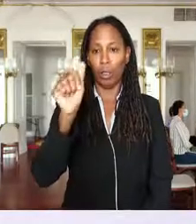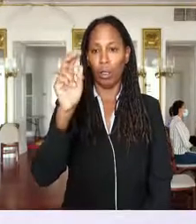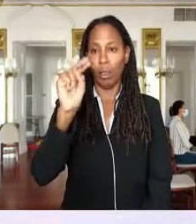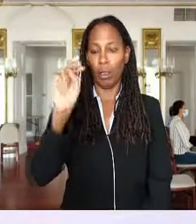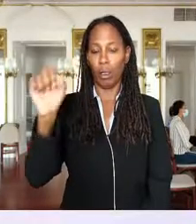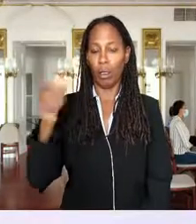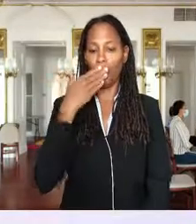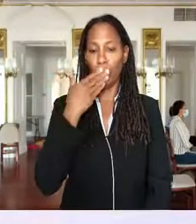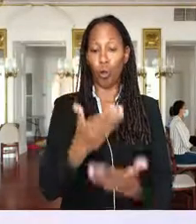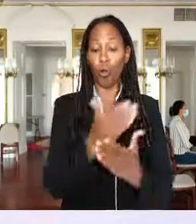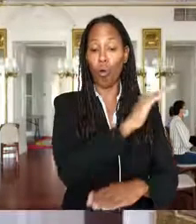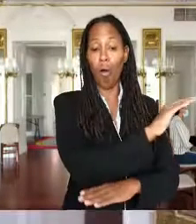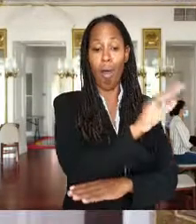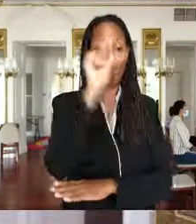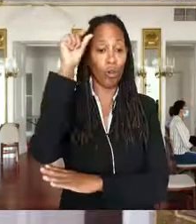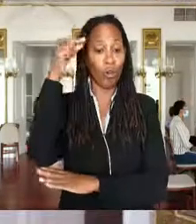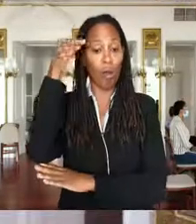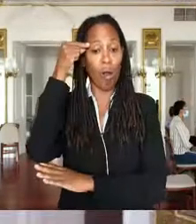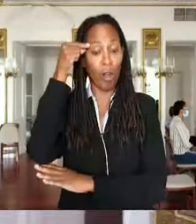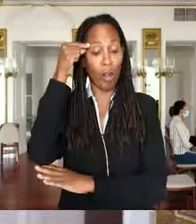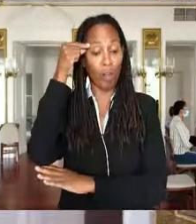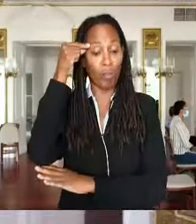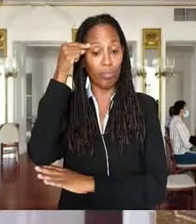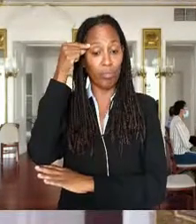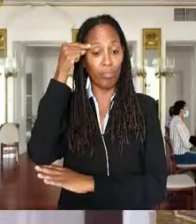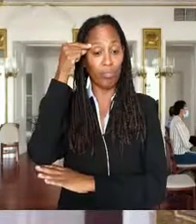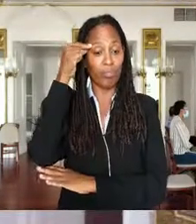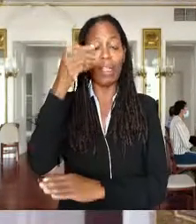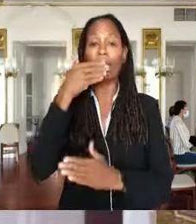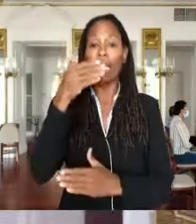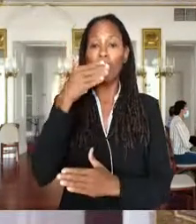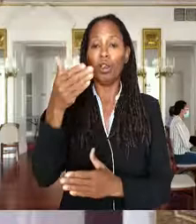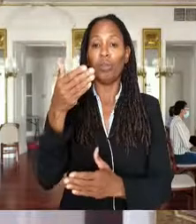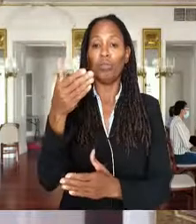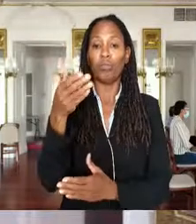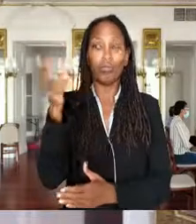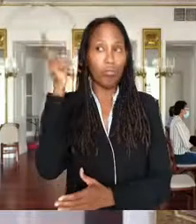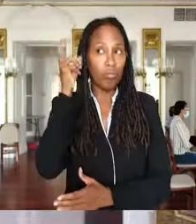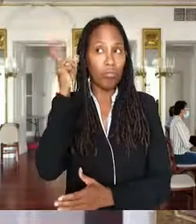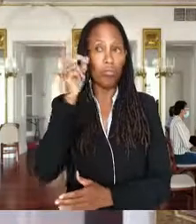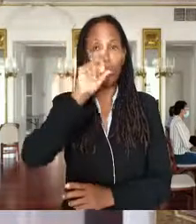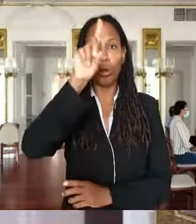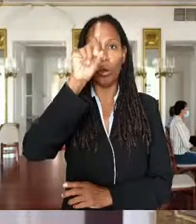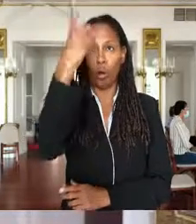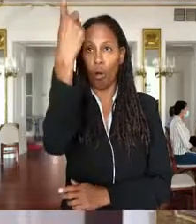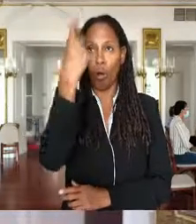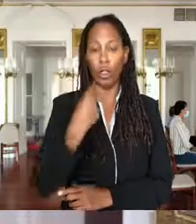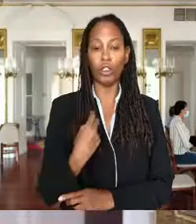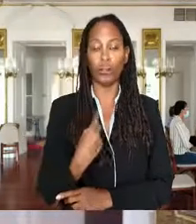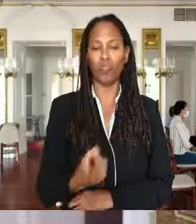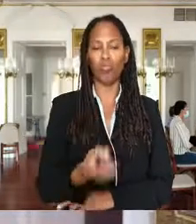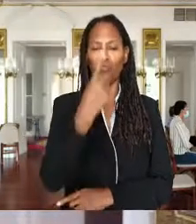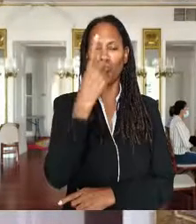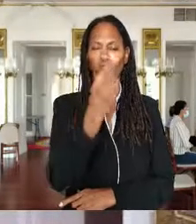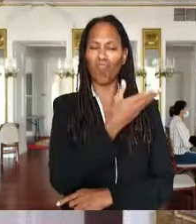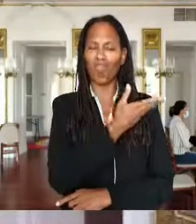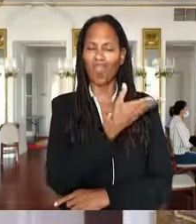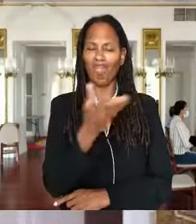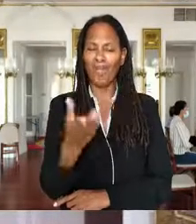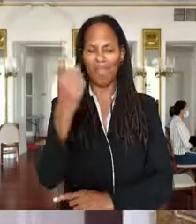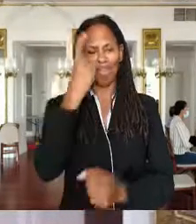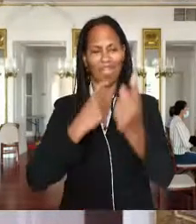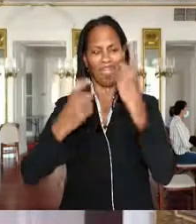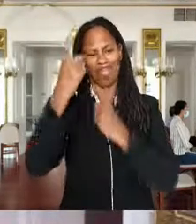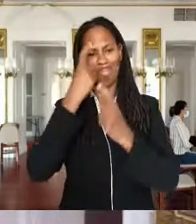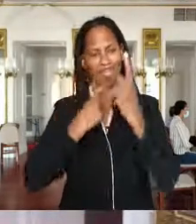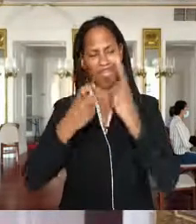Good afternoon, Governor and Commissioner. Good afternoon. Thank you for taking our questions. One thing I've been asked about by